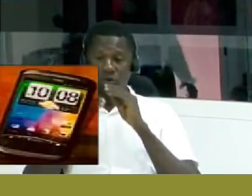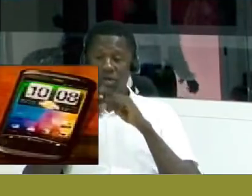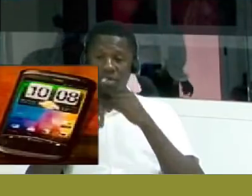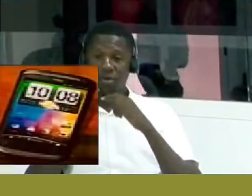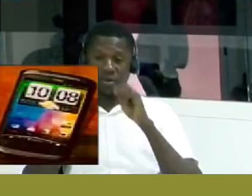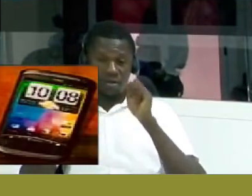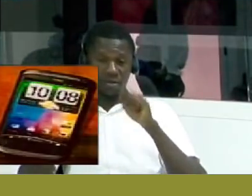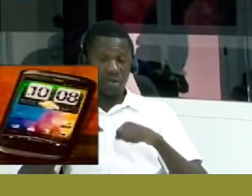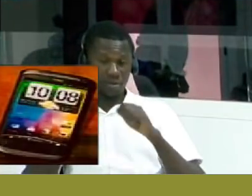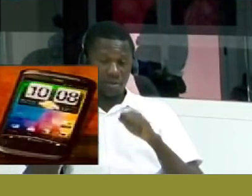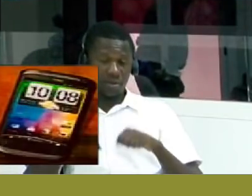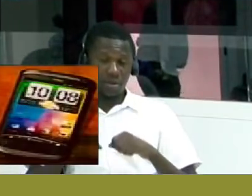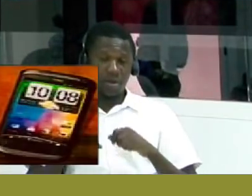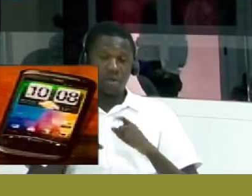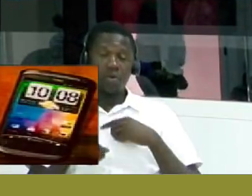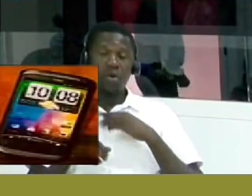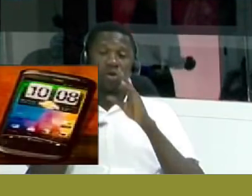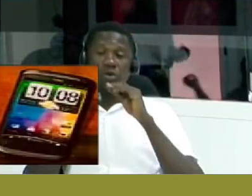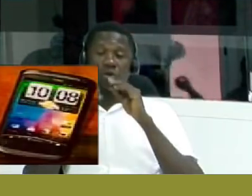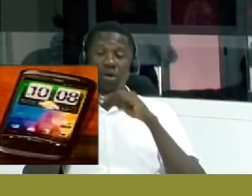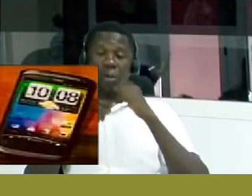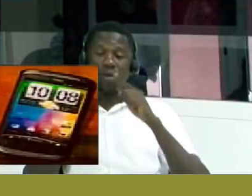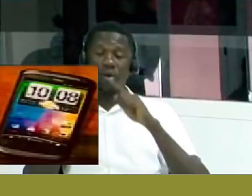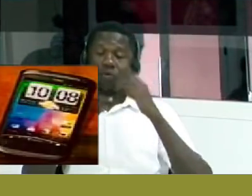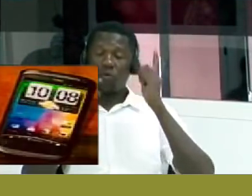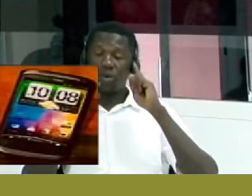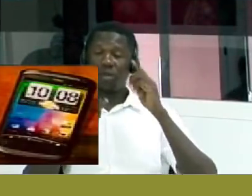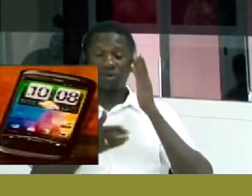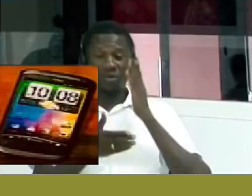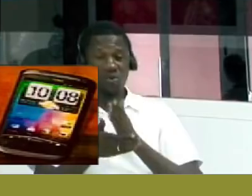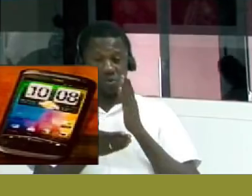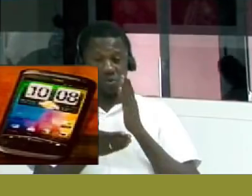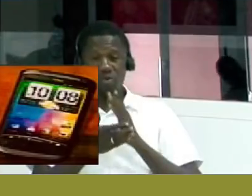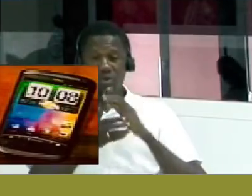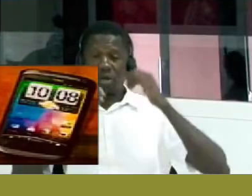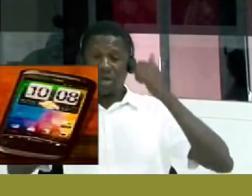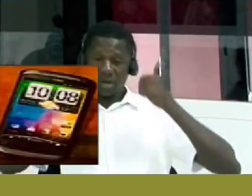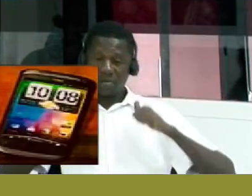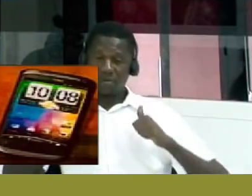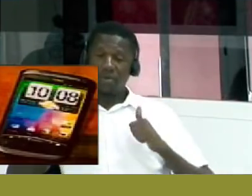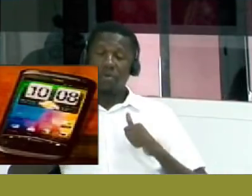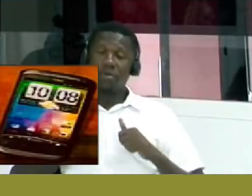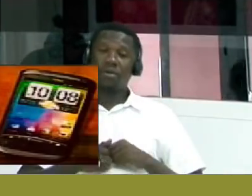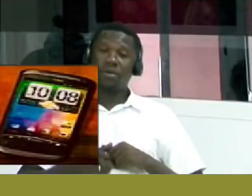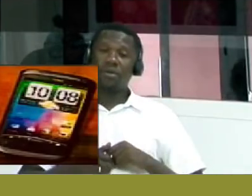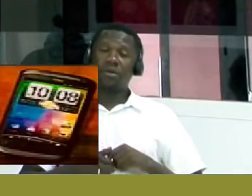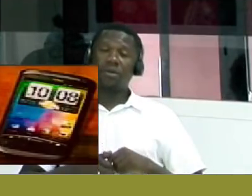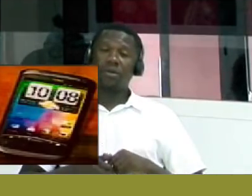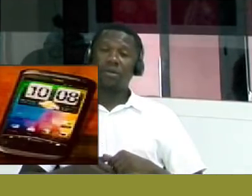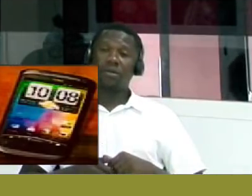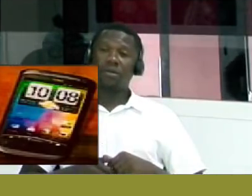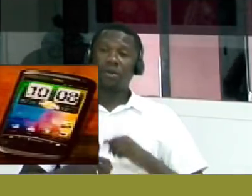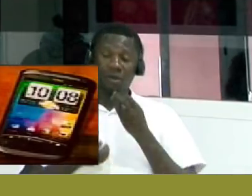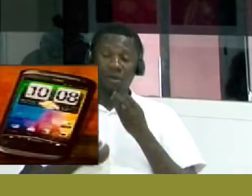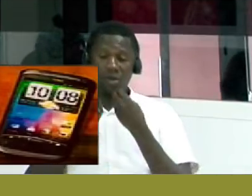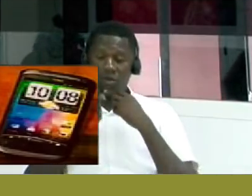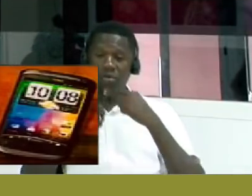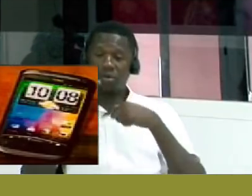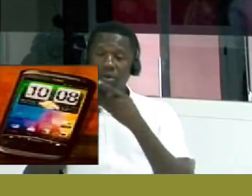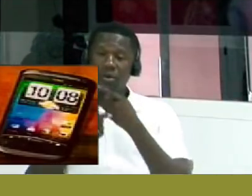possibilities. We're talking about what actually happened. Yes, the police planned a response. Could you tell us about